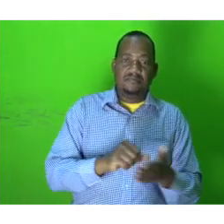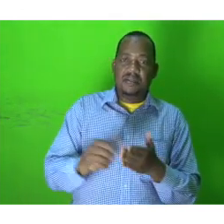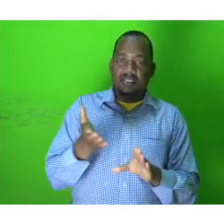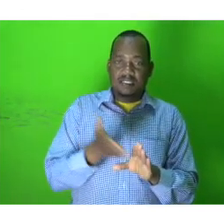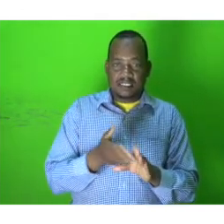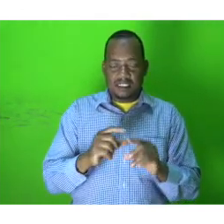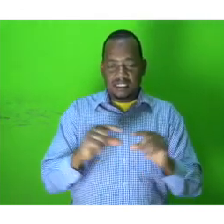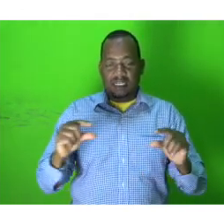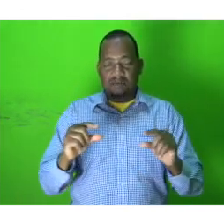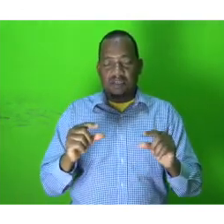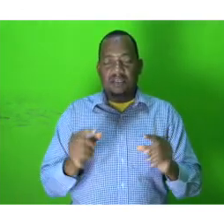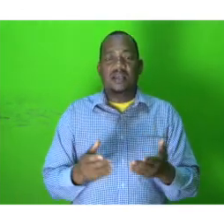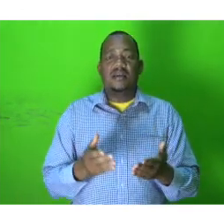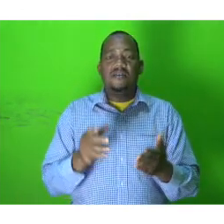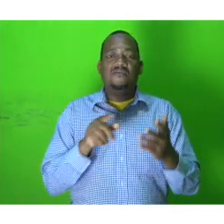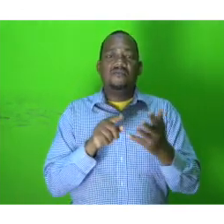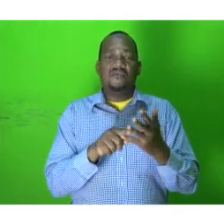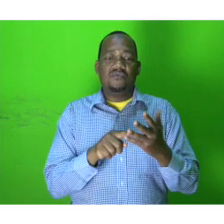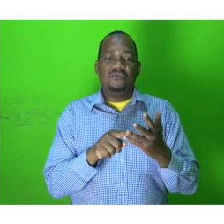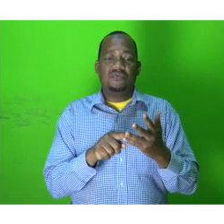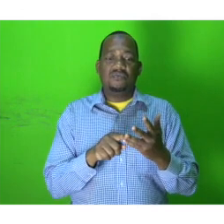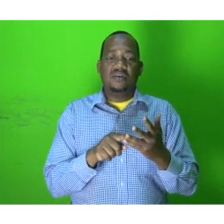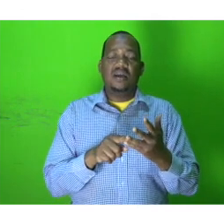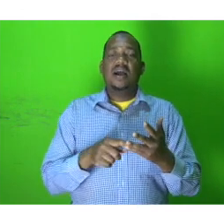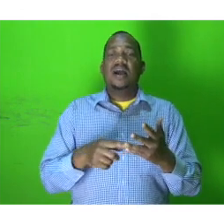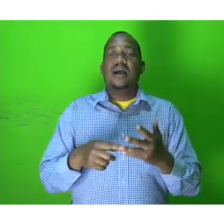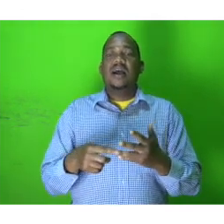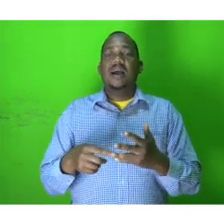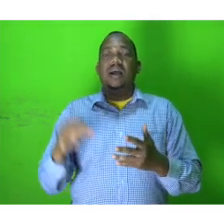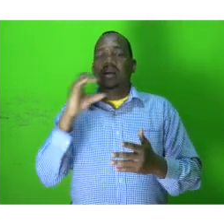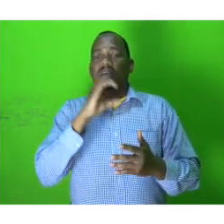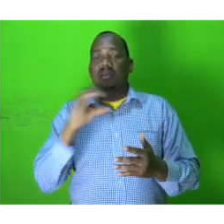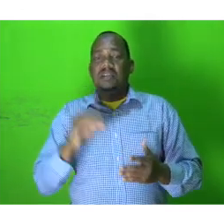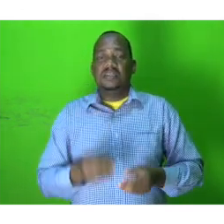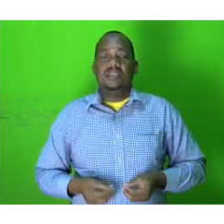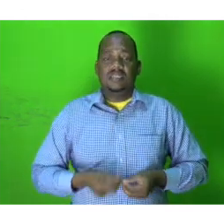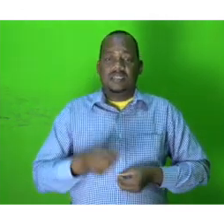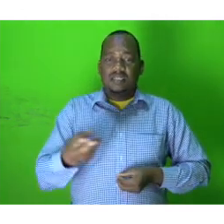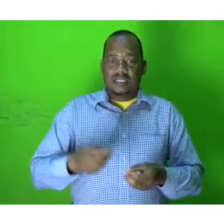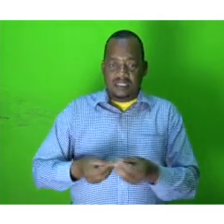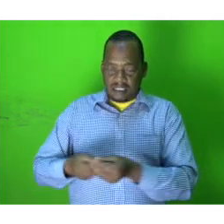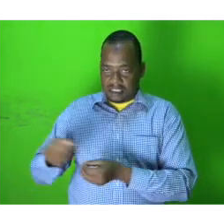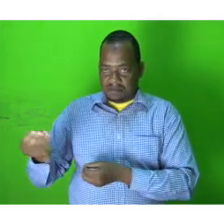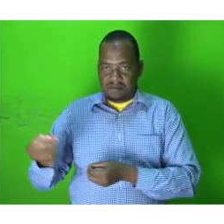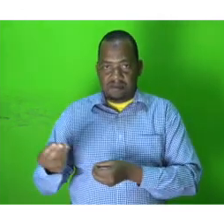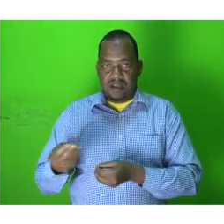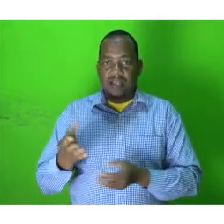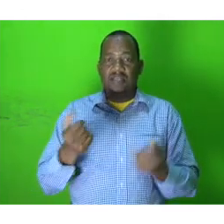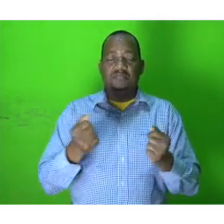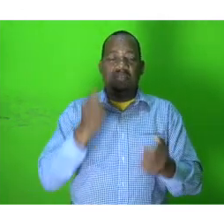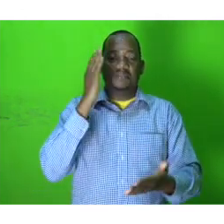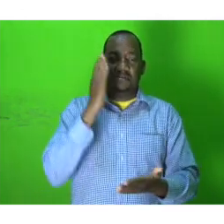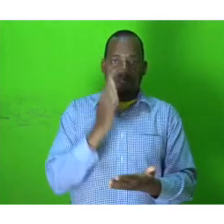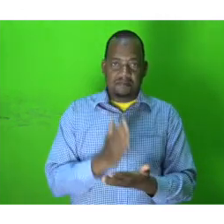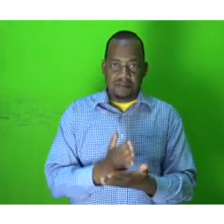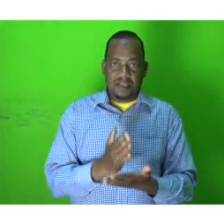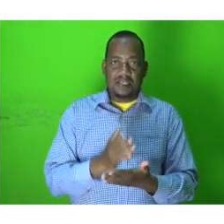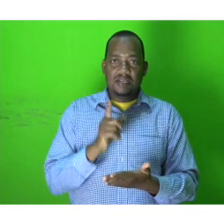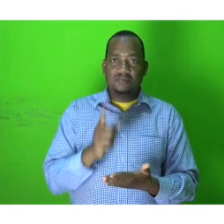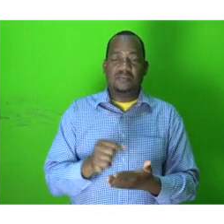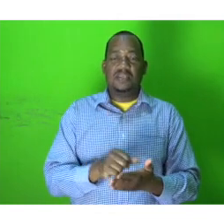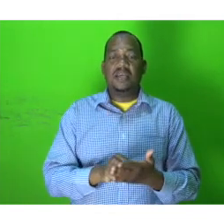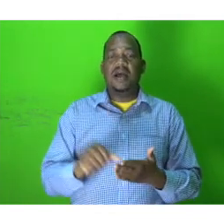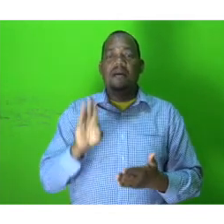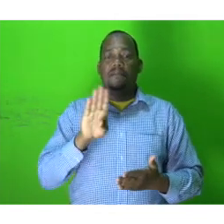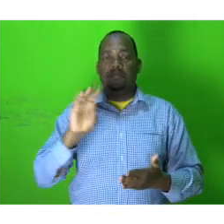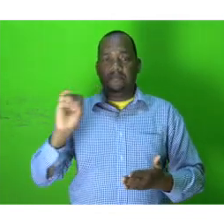Fourth, credit transfer or direct deposit. Credit transfer, sometimes the debtor may pay their